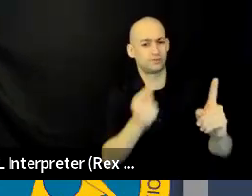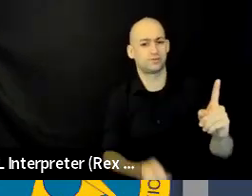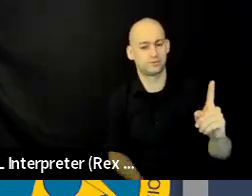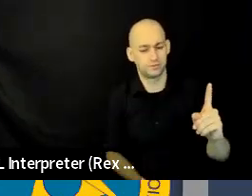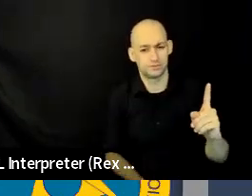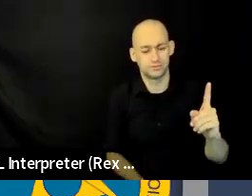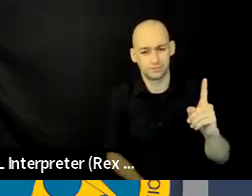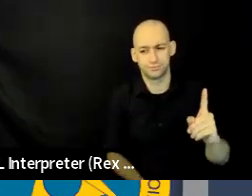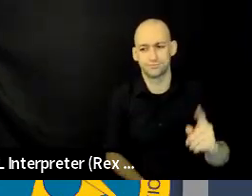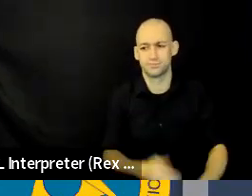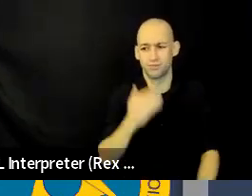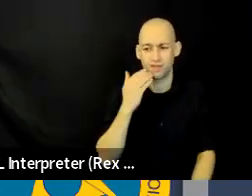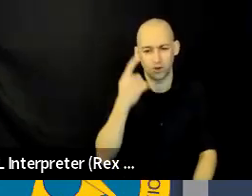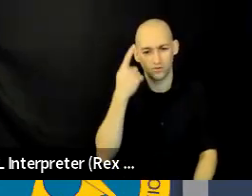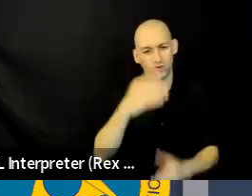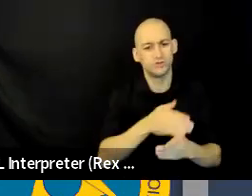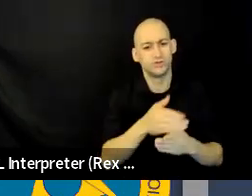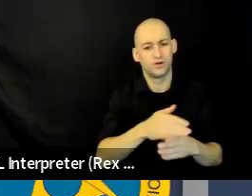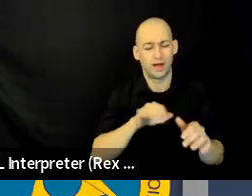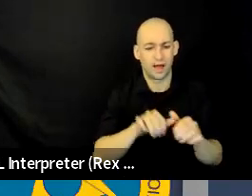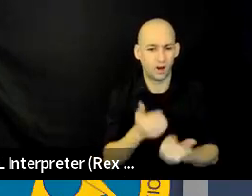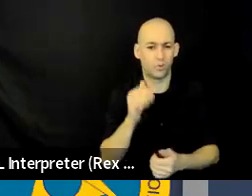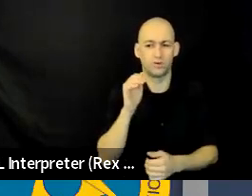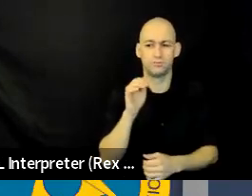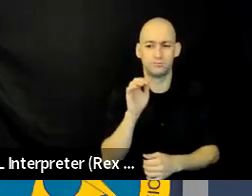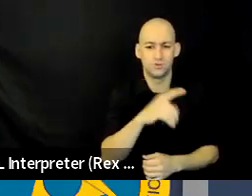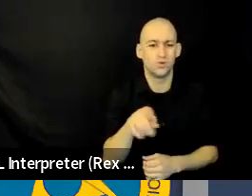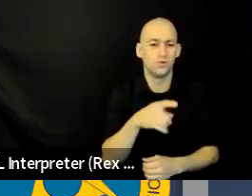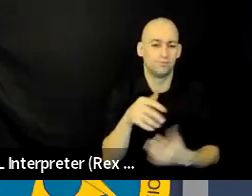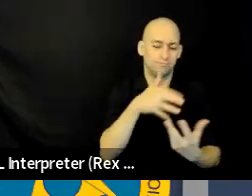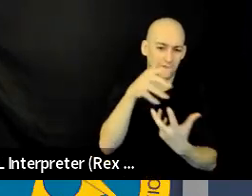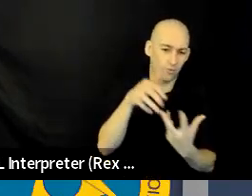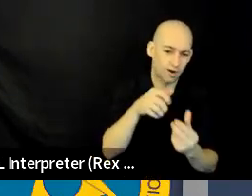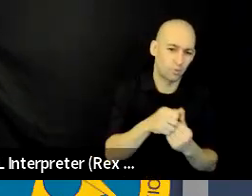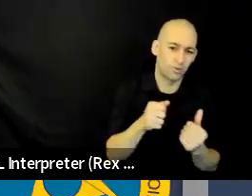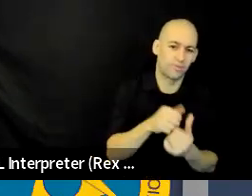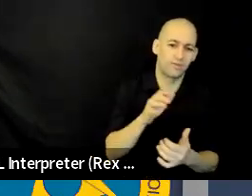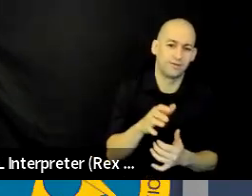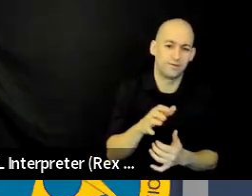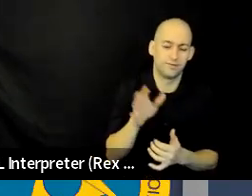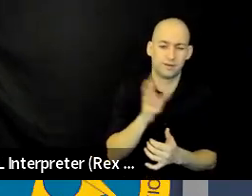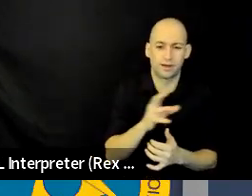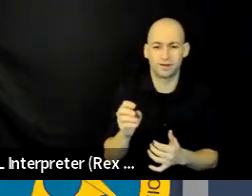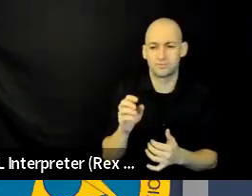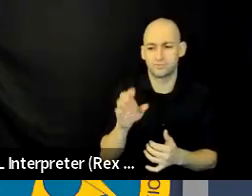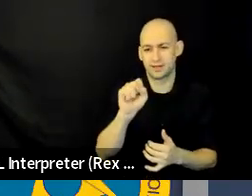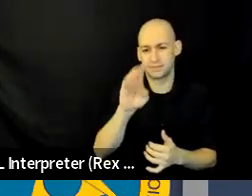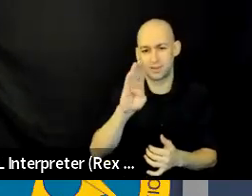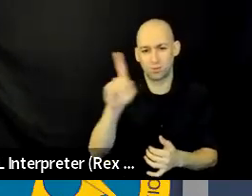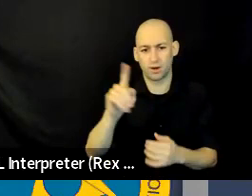for sharing how you're interacting with our SB1